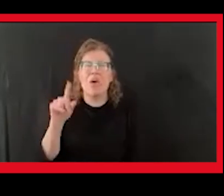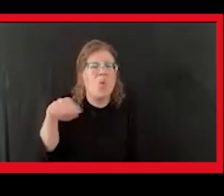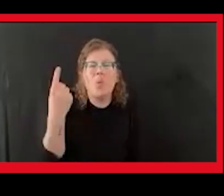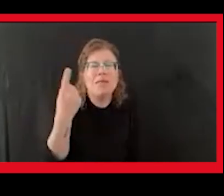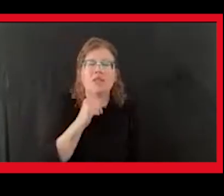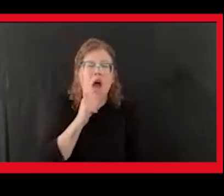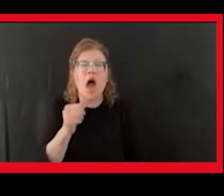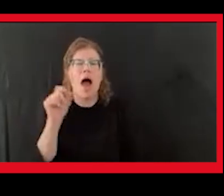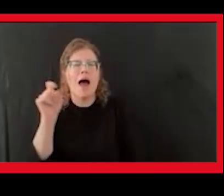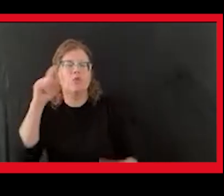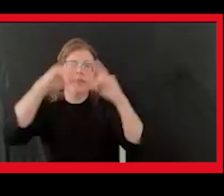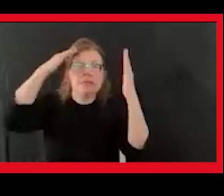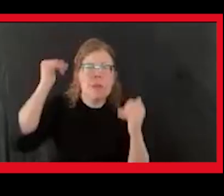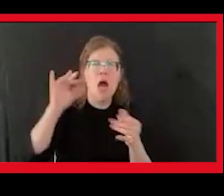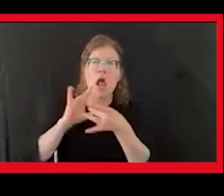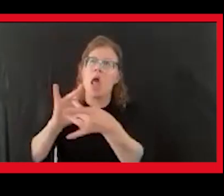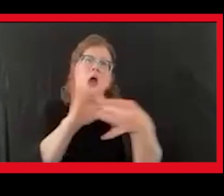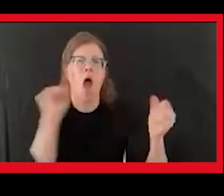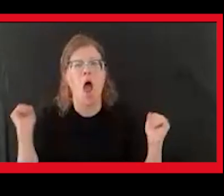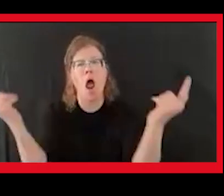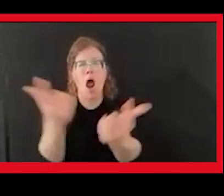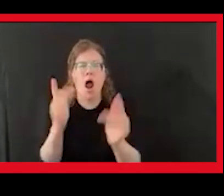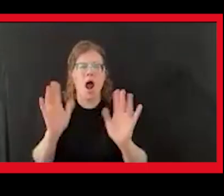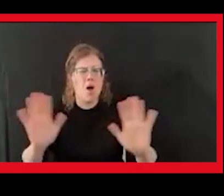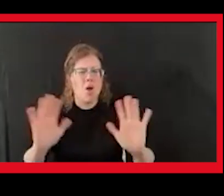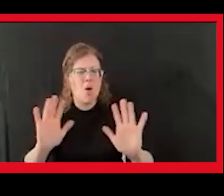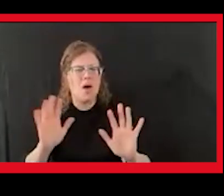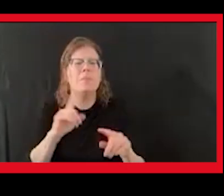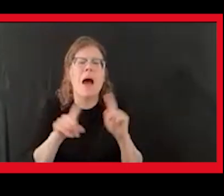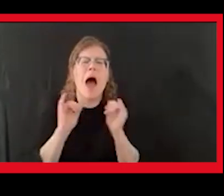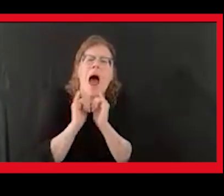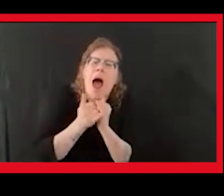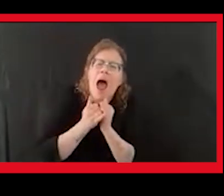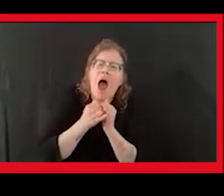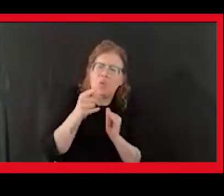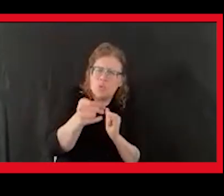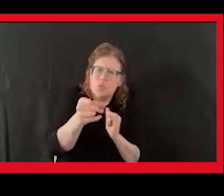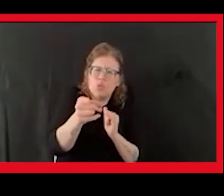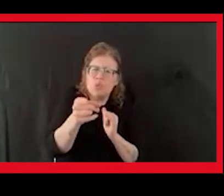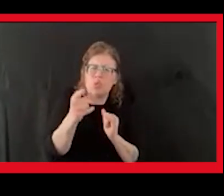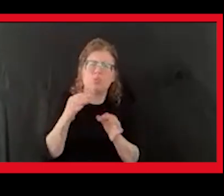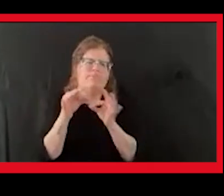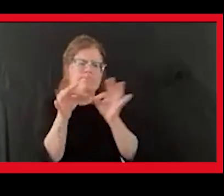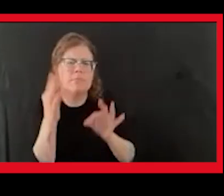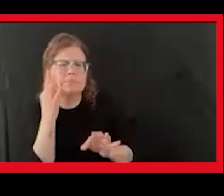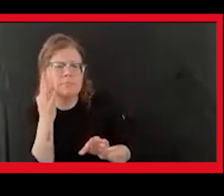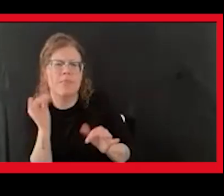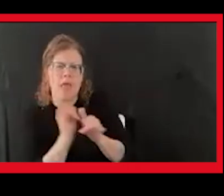see how you're considering community in a thoughtful, respectful, and informed way.